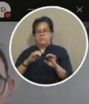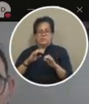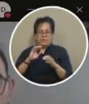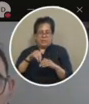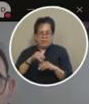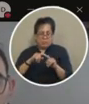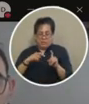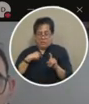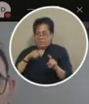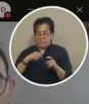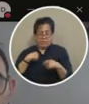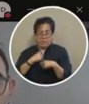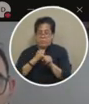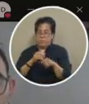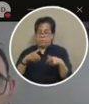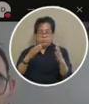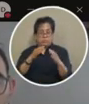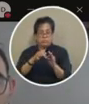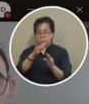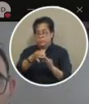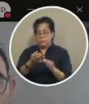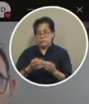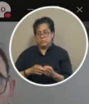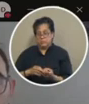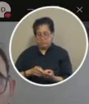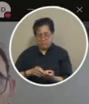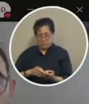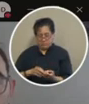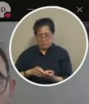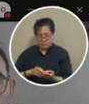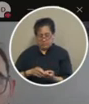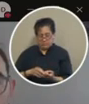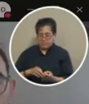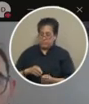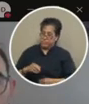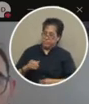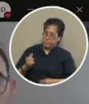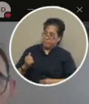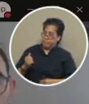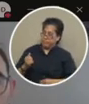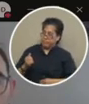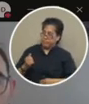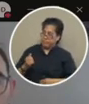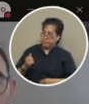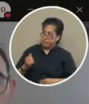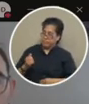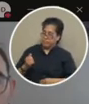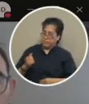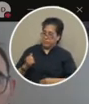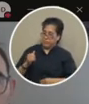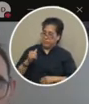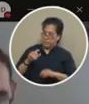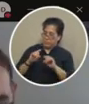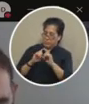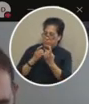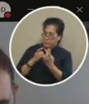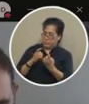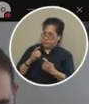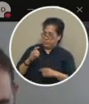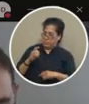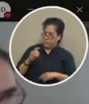going to have to, sir. I make a motion to postpone it then. All right. Well, Representative Anello, you want to